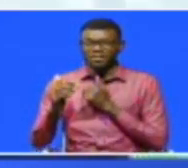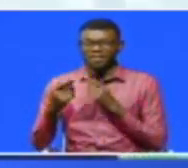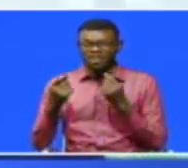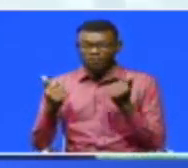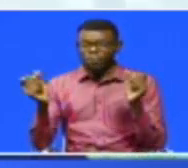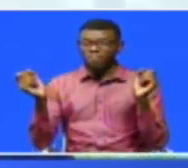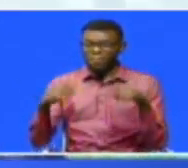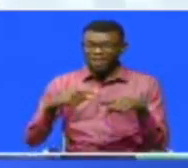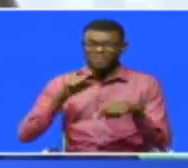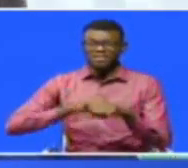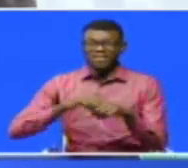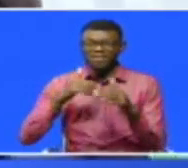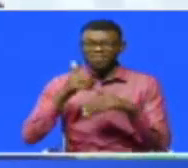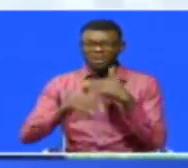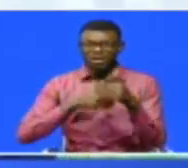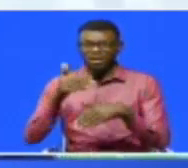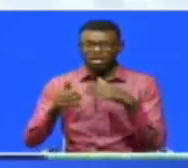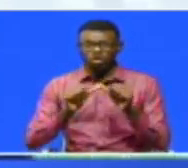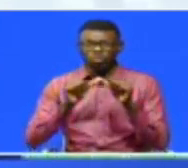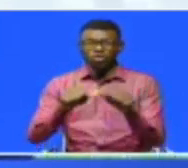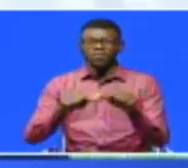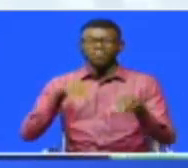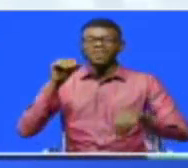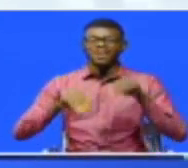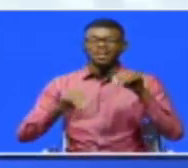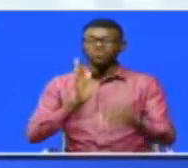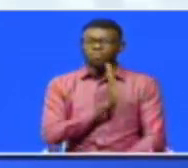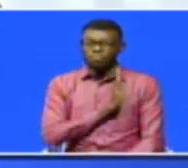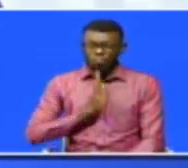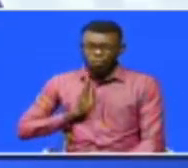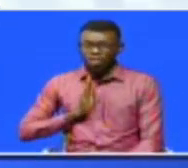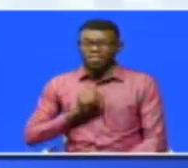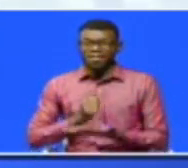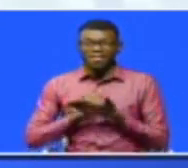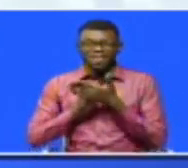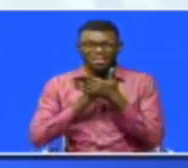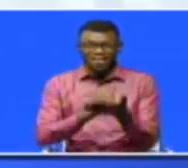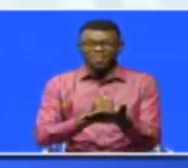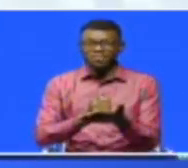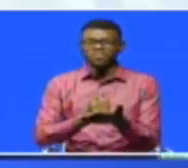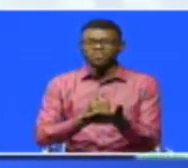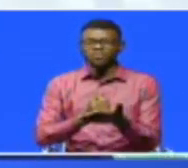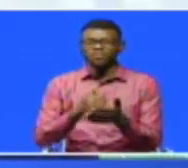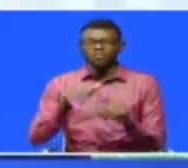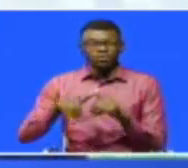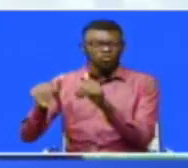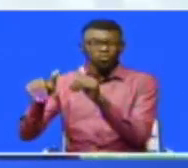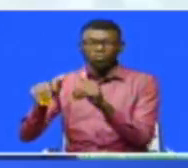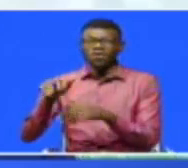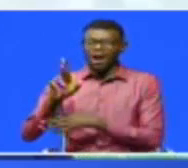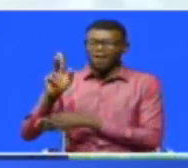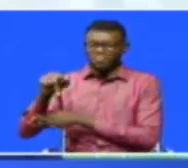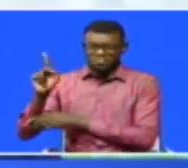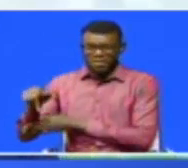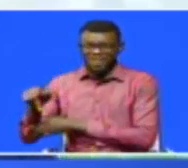the process of the election board helping us to fulfill the requirements of ORPP, you